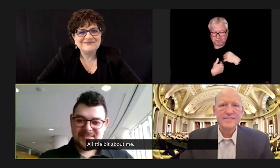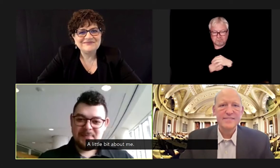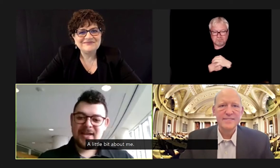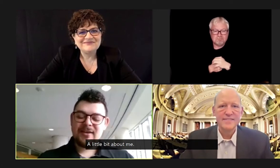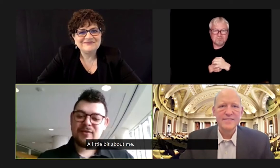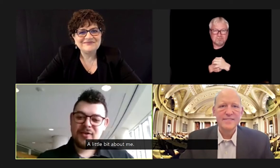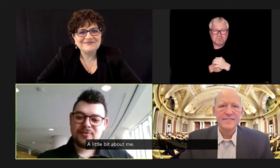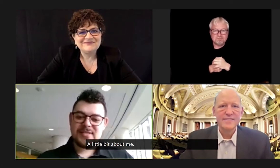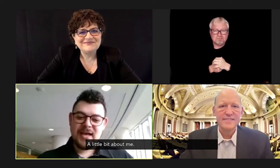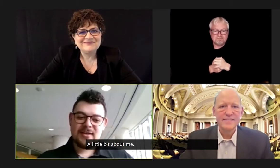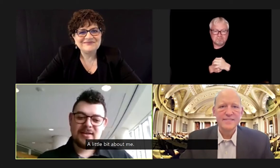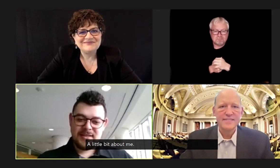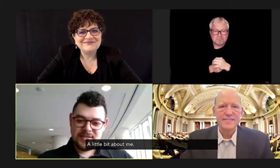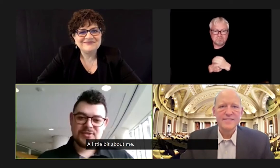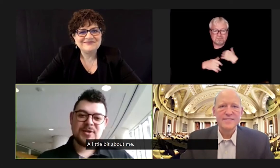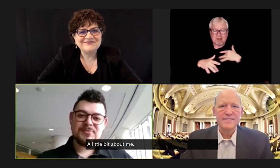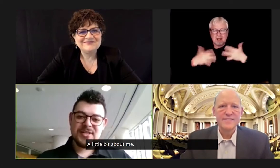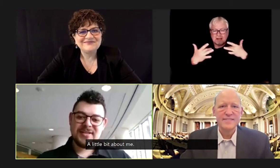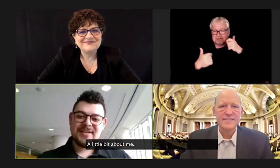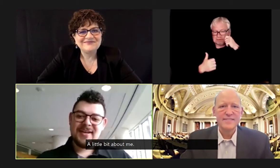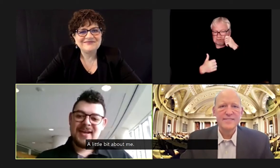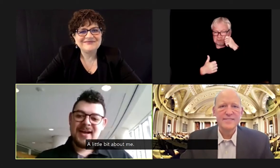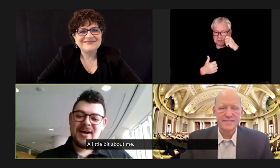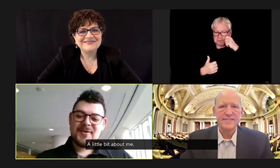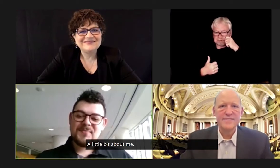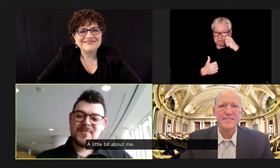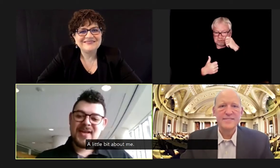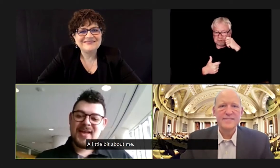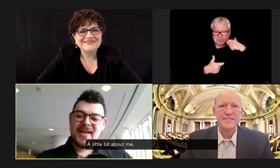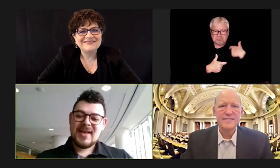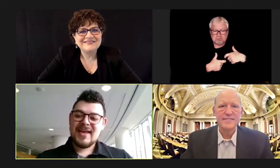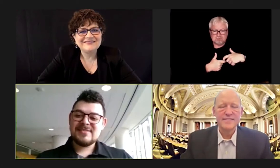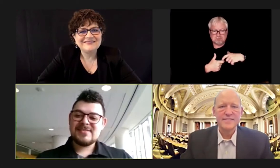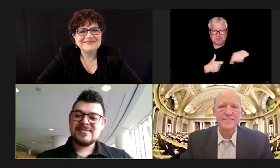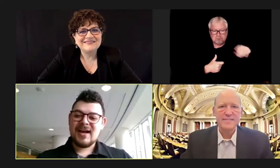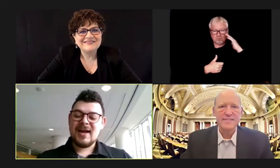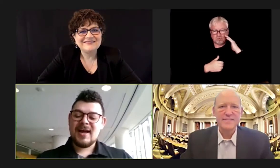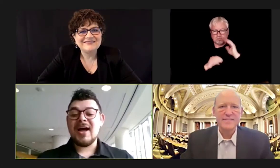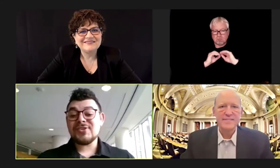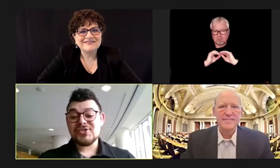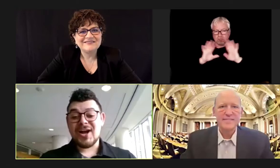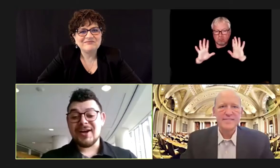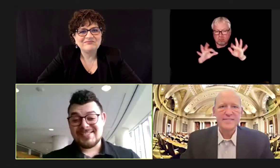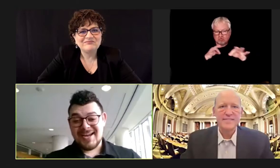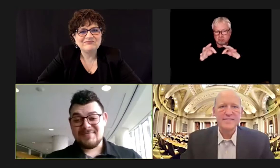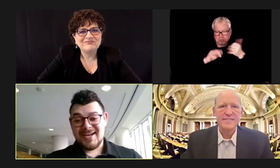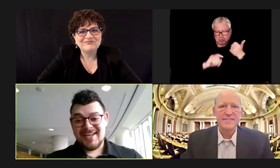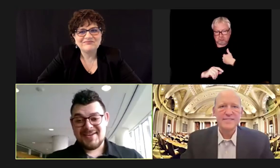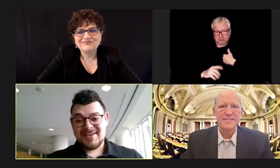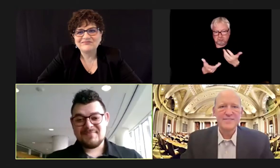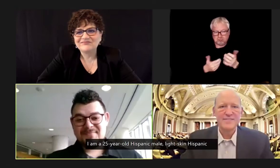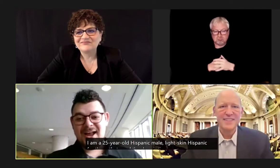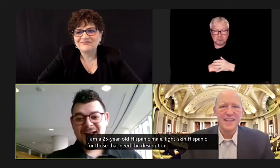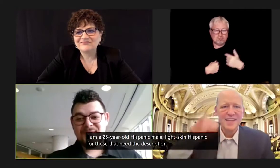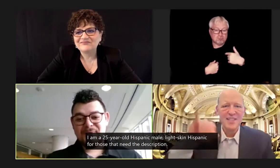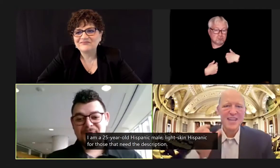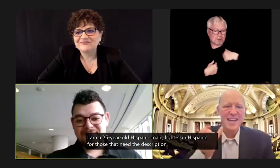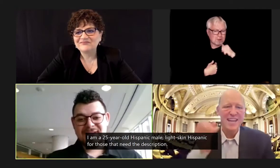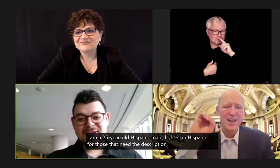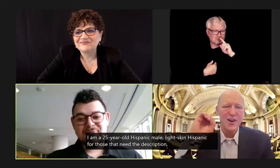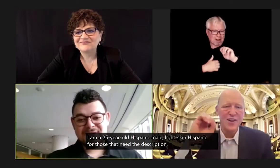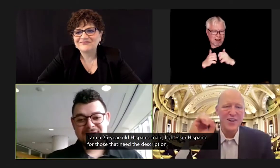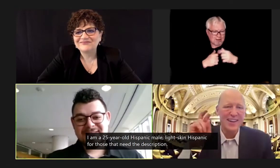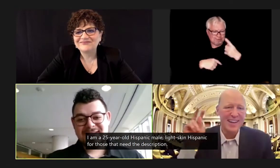light-skinned Hispanic for those that need the description. And I'm not sure how to sign my name, but I will wait